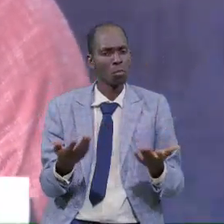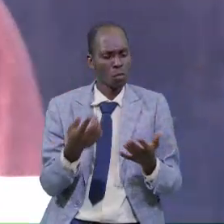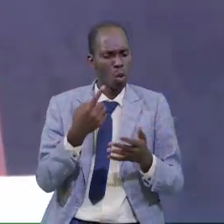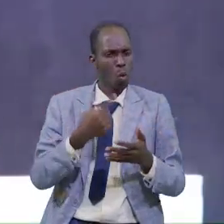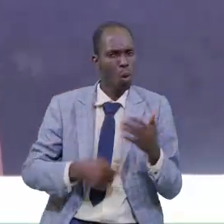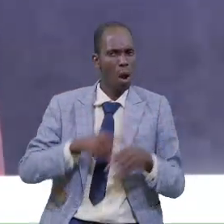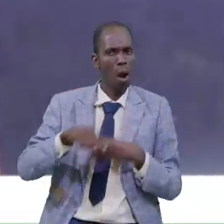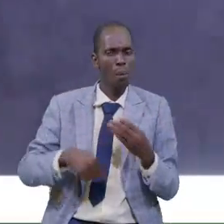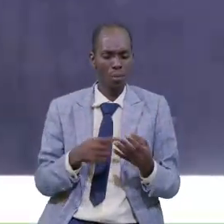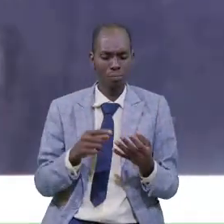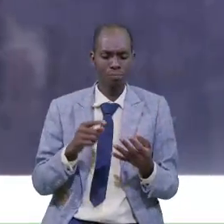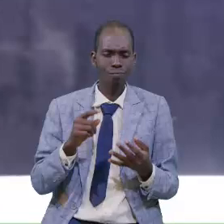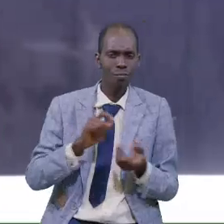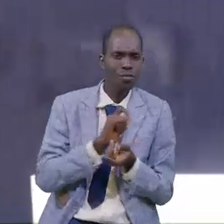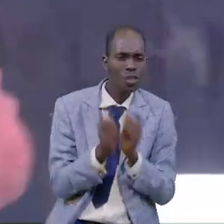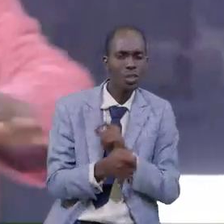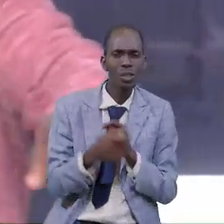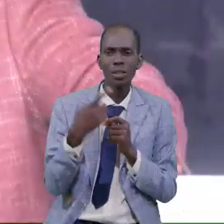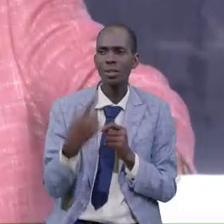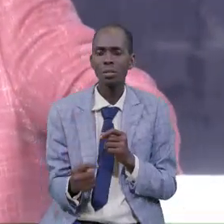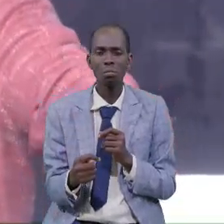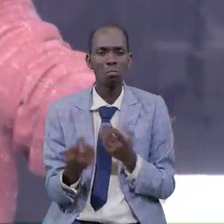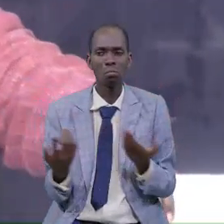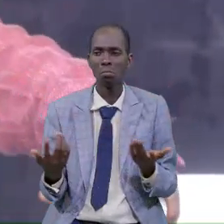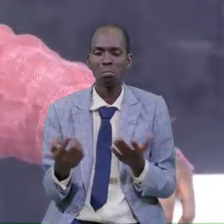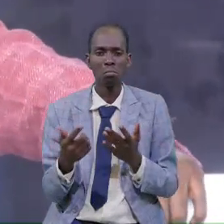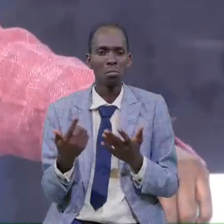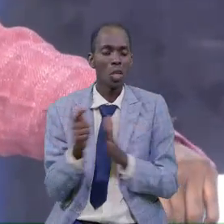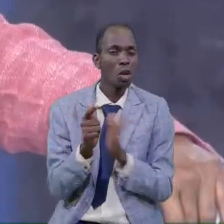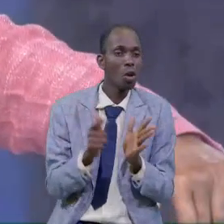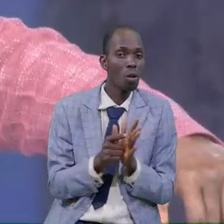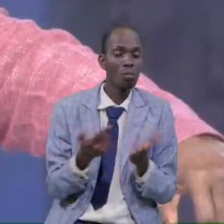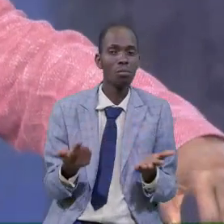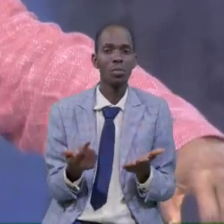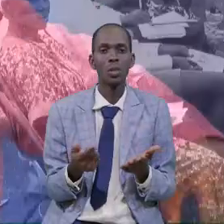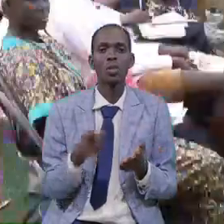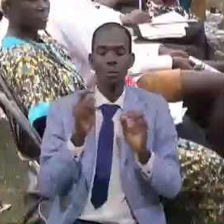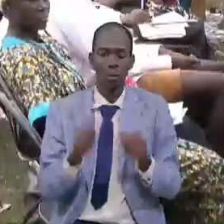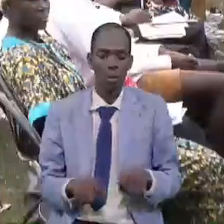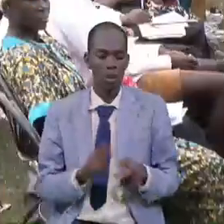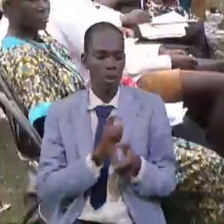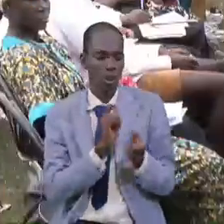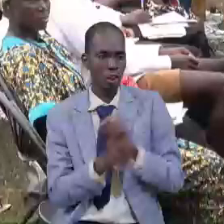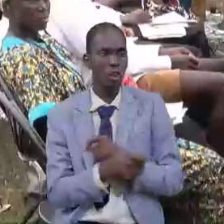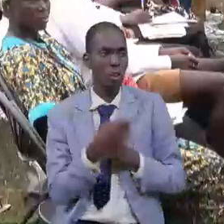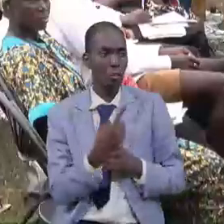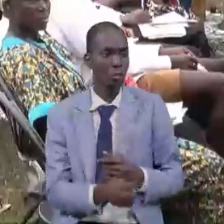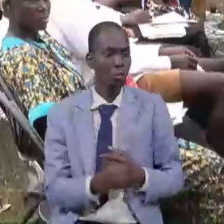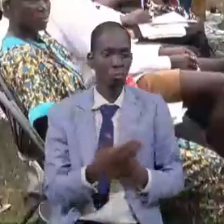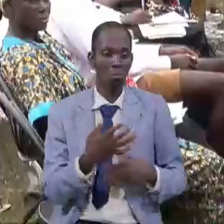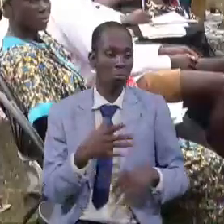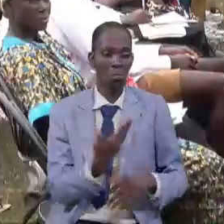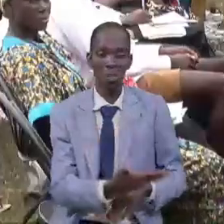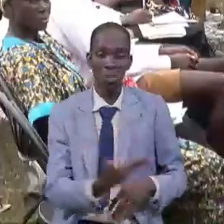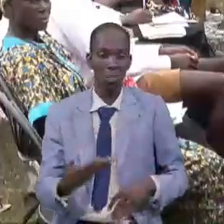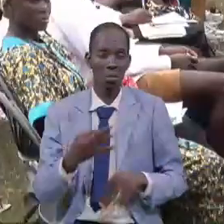structures, infrastructure, that's good. But if I change the infrastructure, if I change the structure, if I